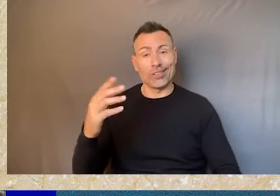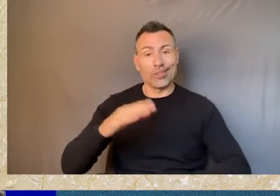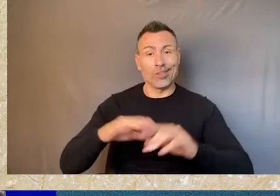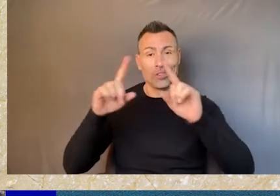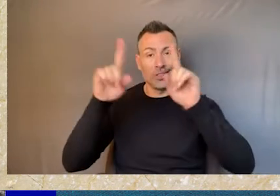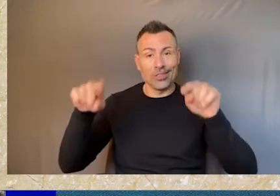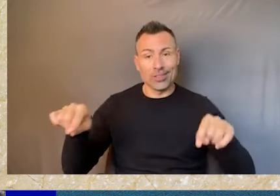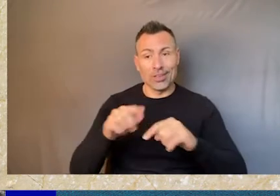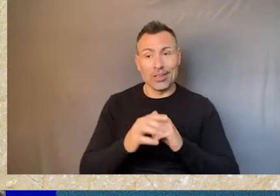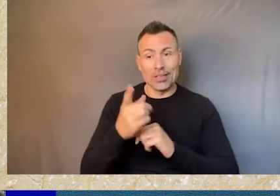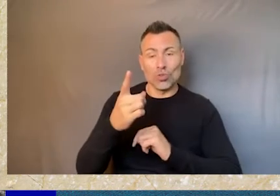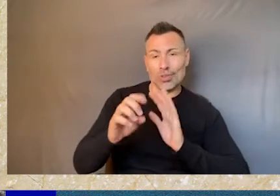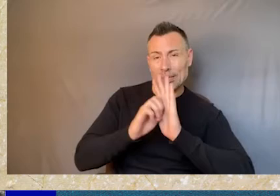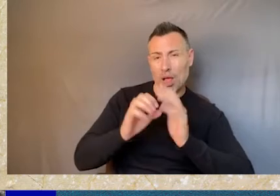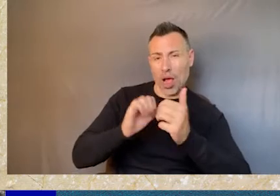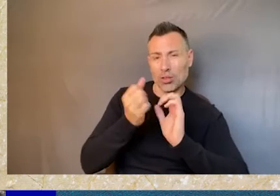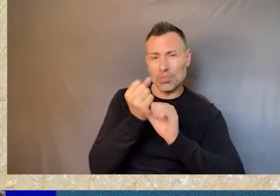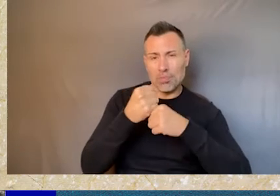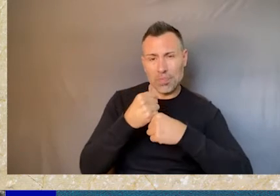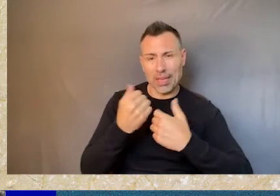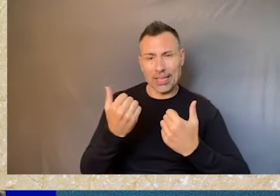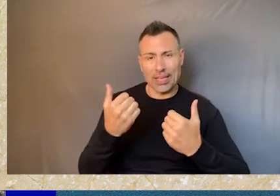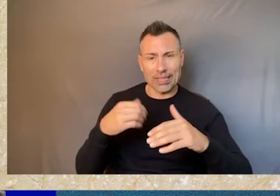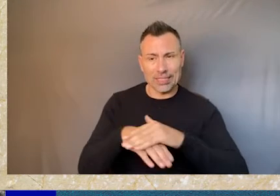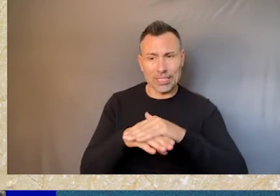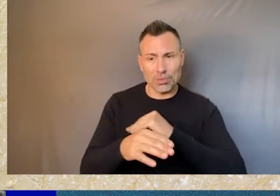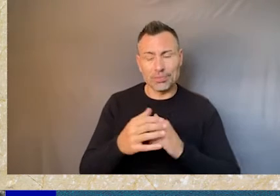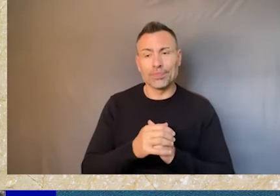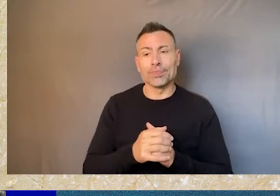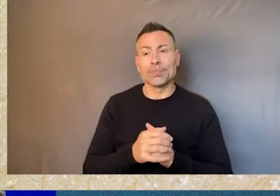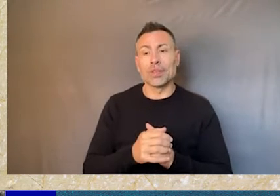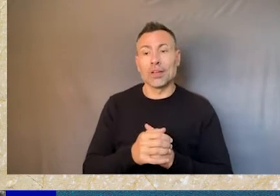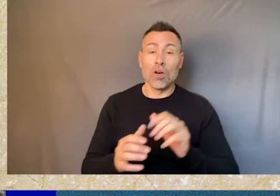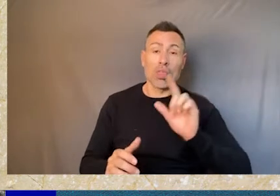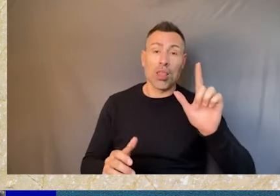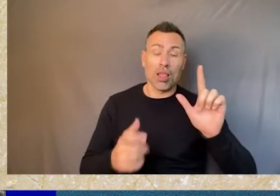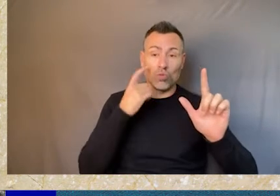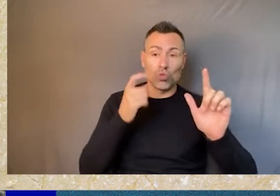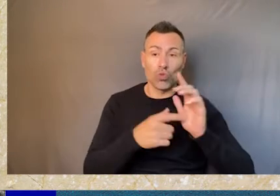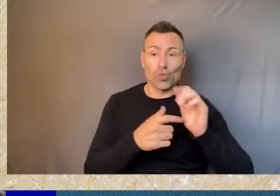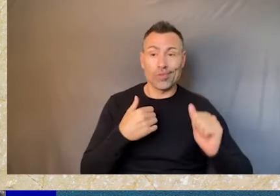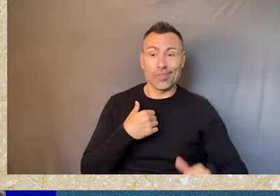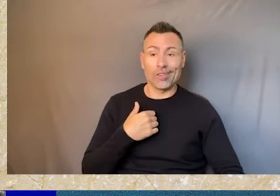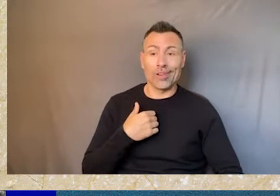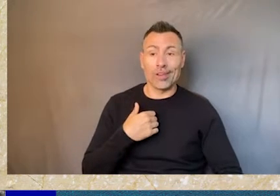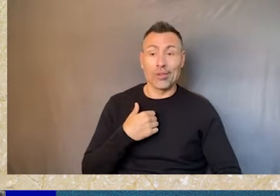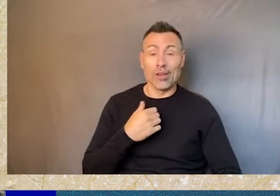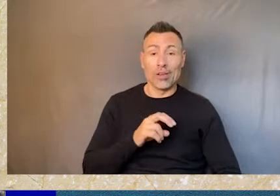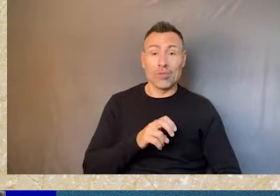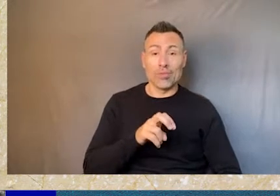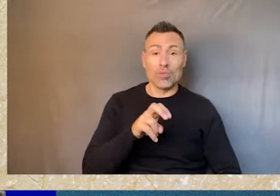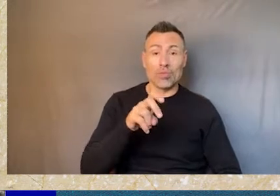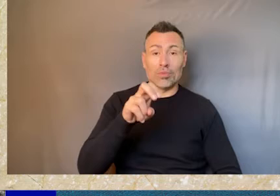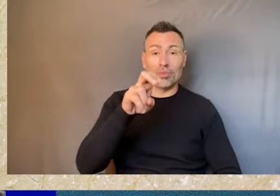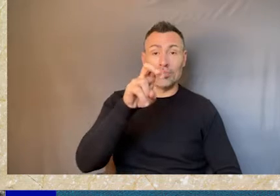examples as to how to create an accessible environment. You see on the left that we have a picture of a ramp